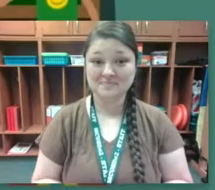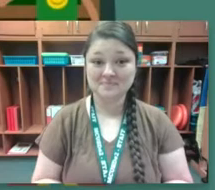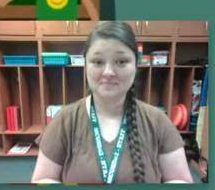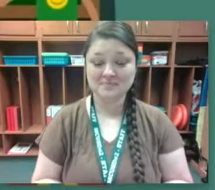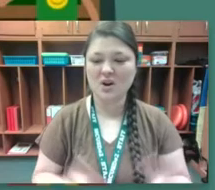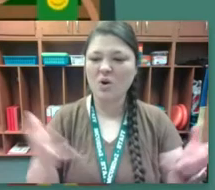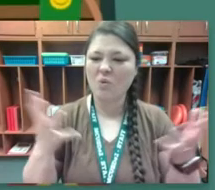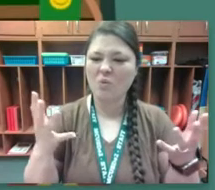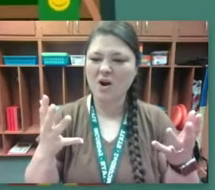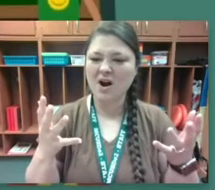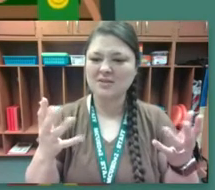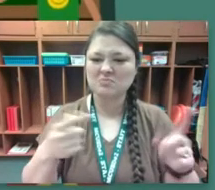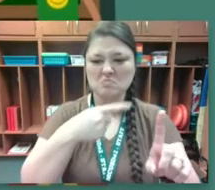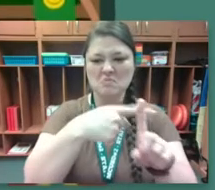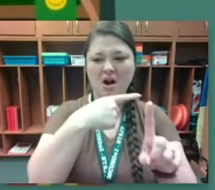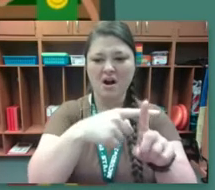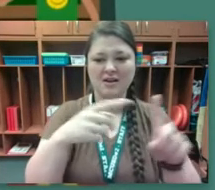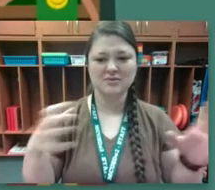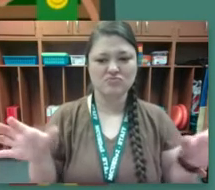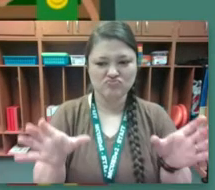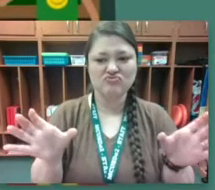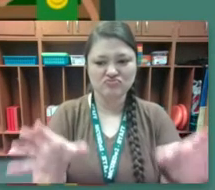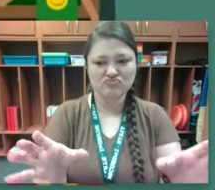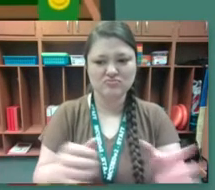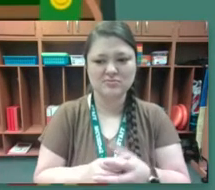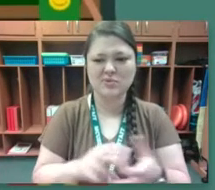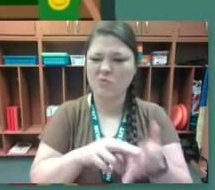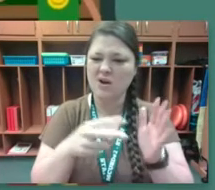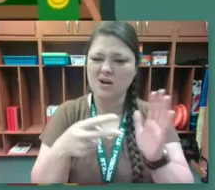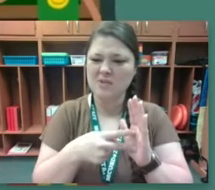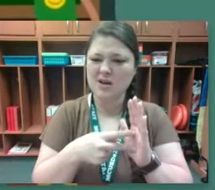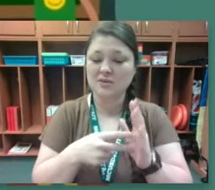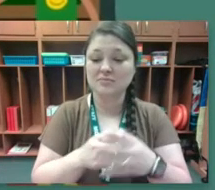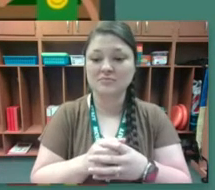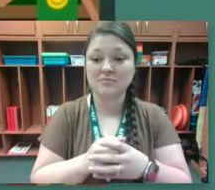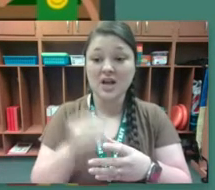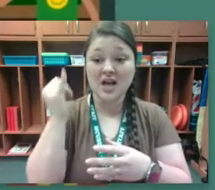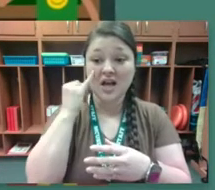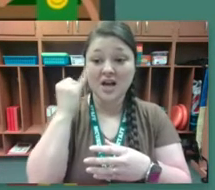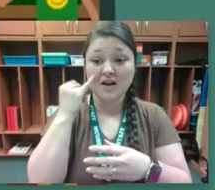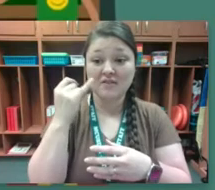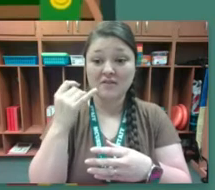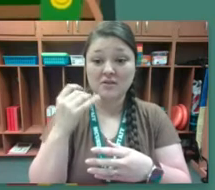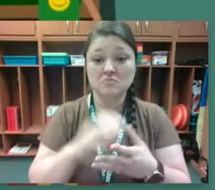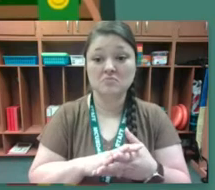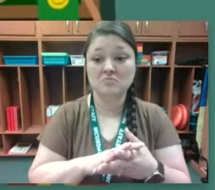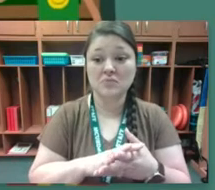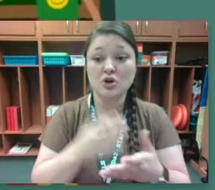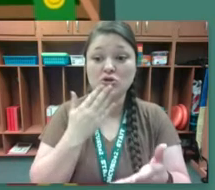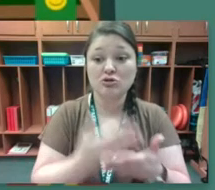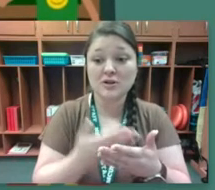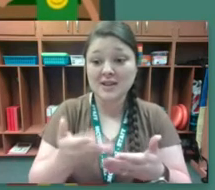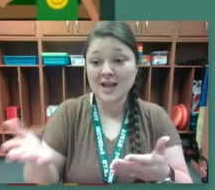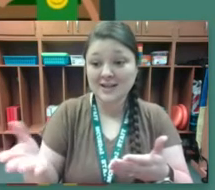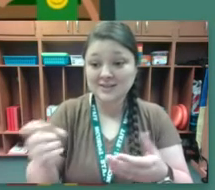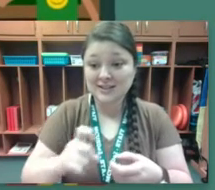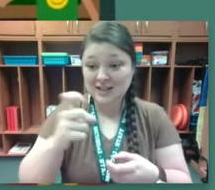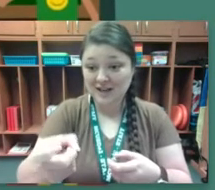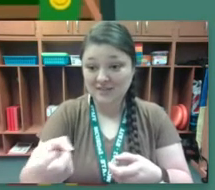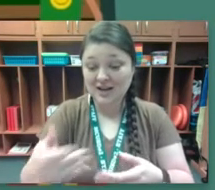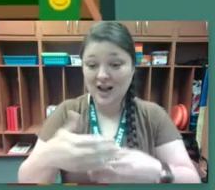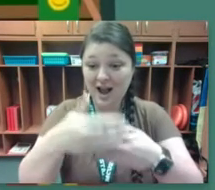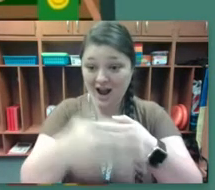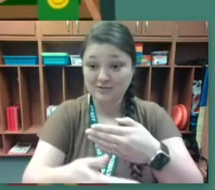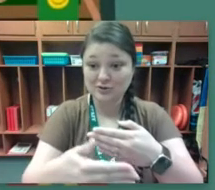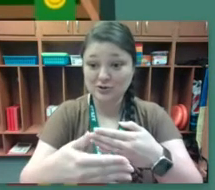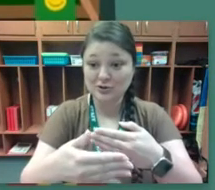So what is positive reinforcement? It is when a positive reward is given after a wanted behavior. The reward then becomes connected to